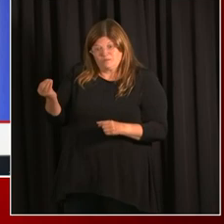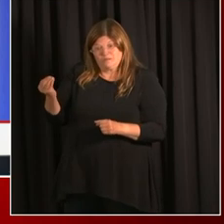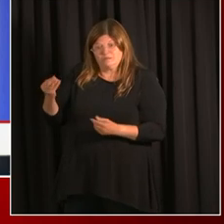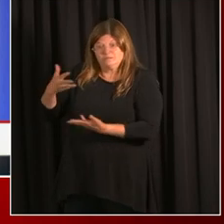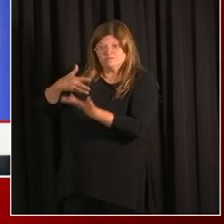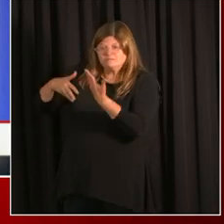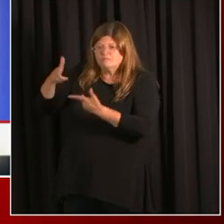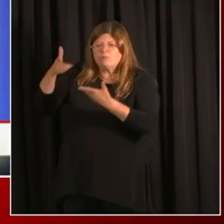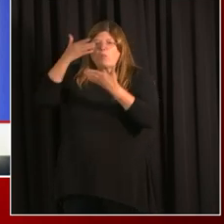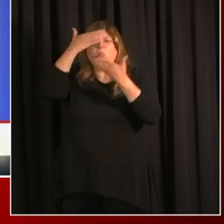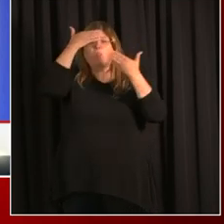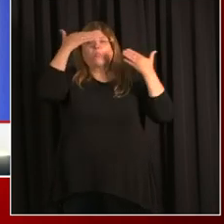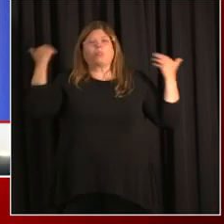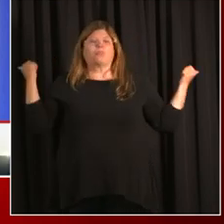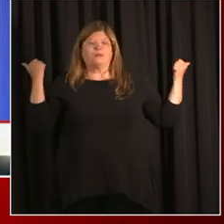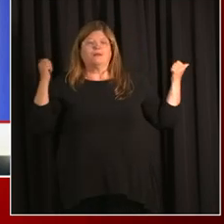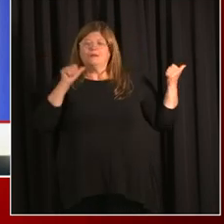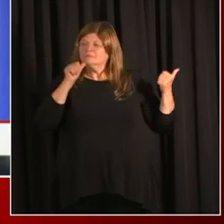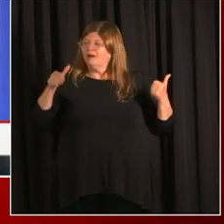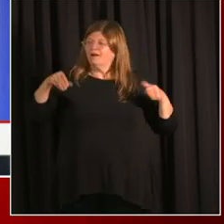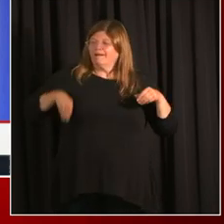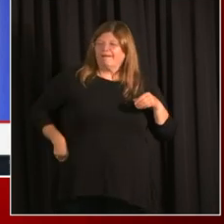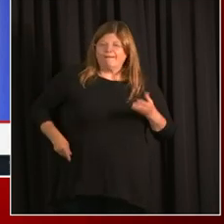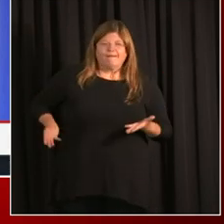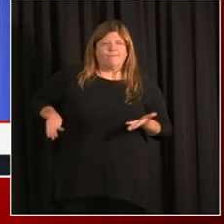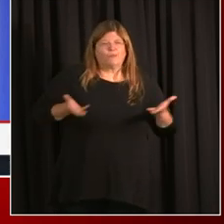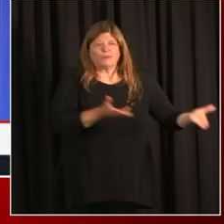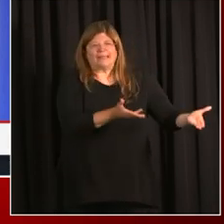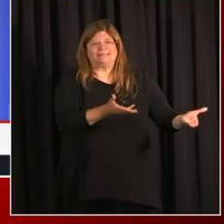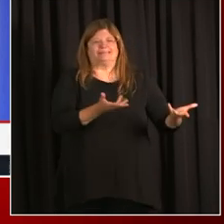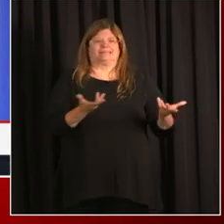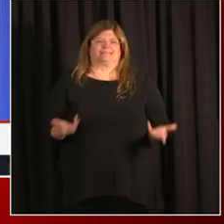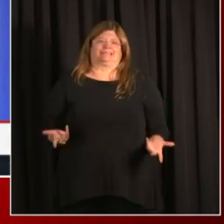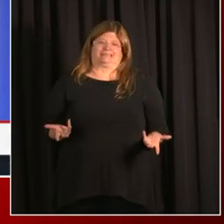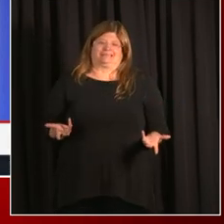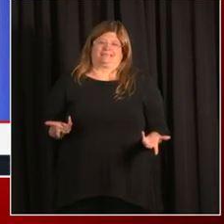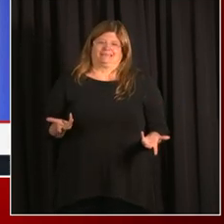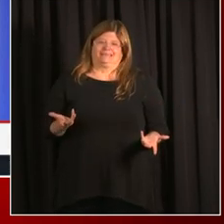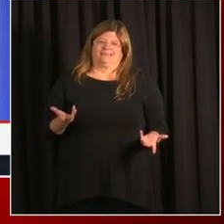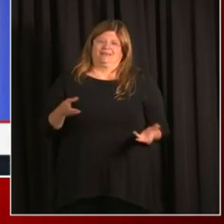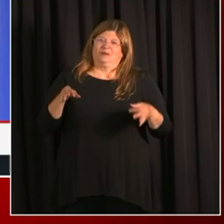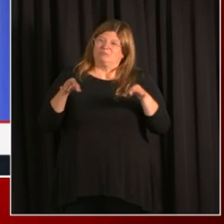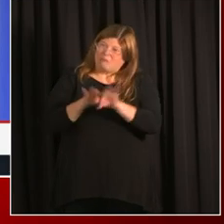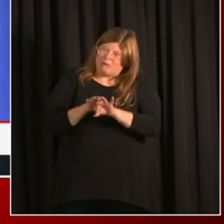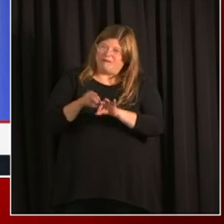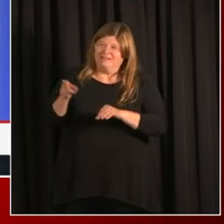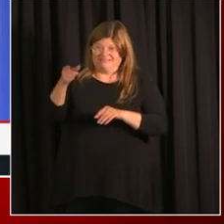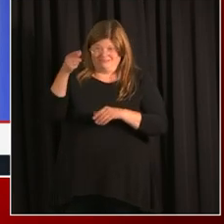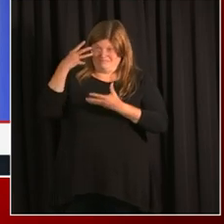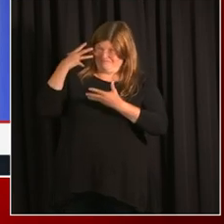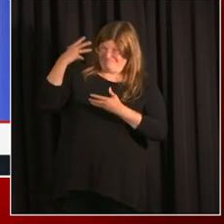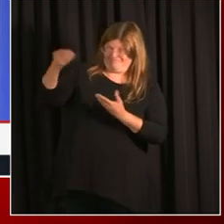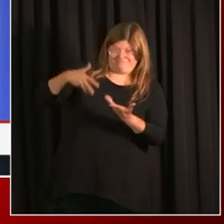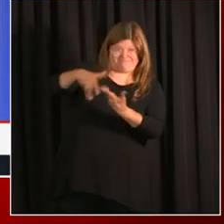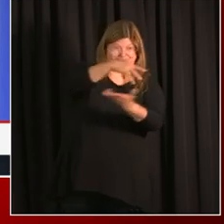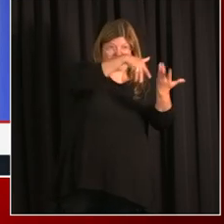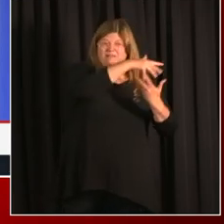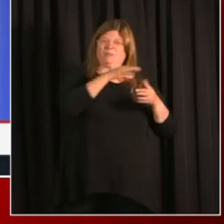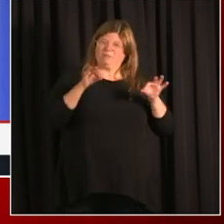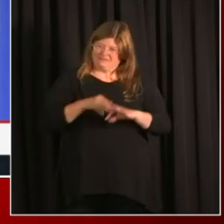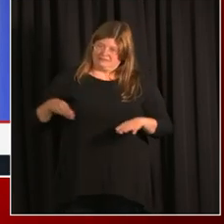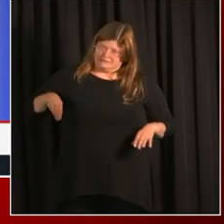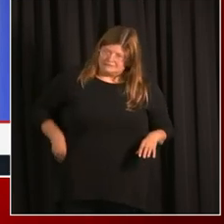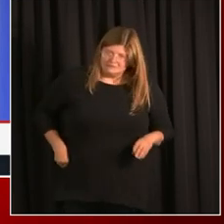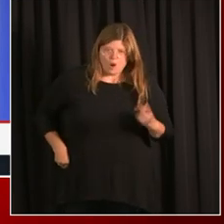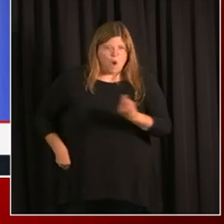people forget to not put things in their mouth without washing their hands. So when we talk about washing your hands frequently, that includes every